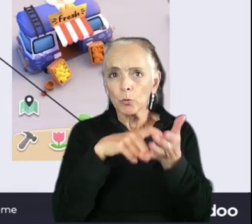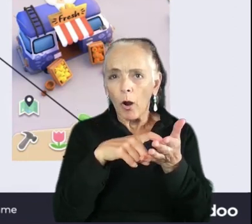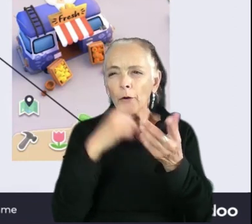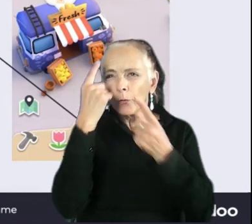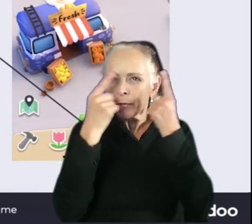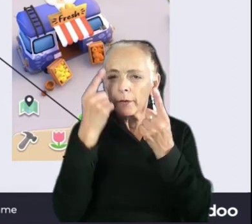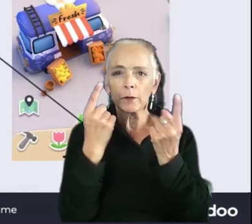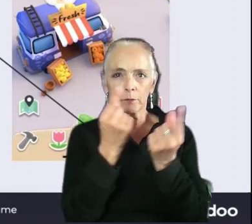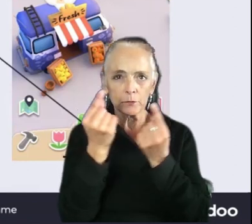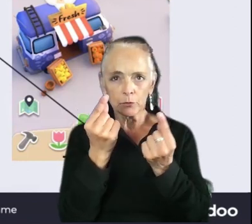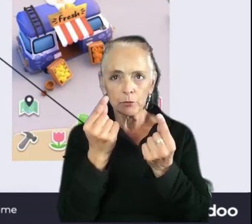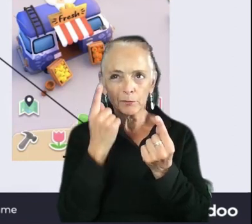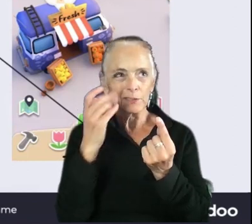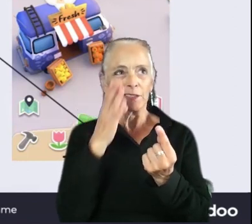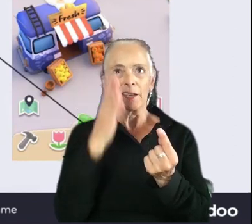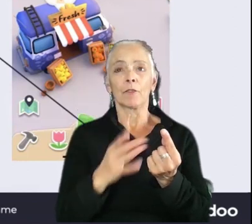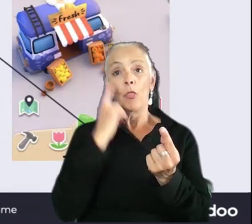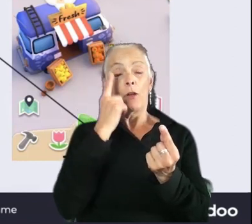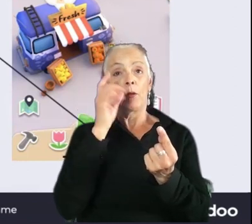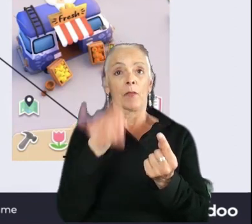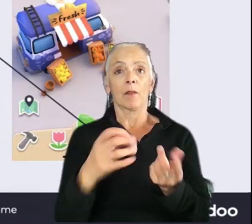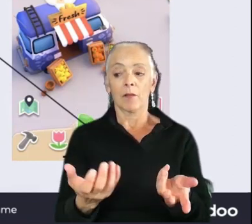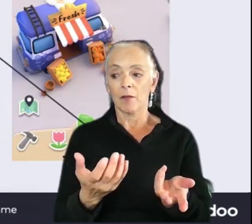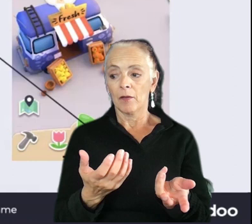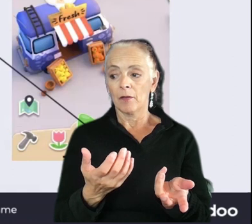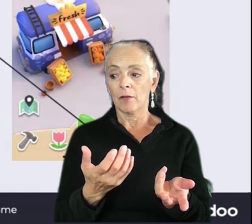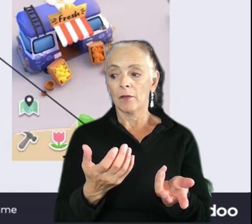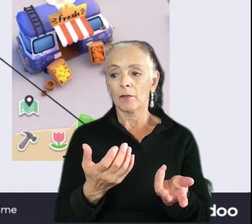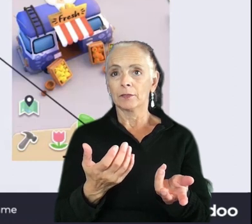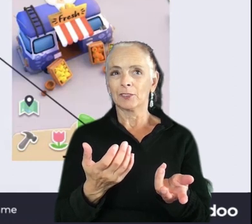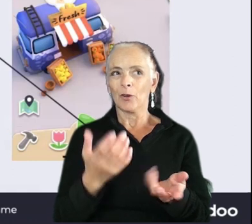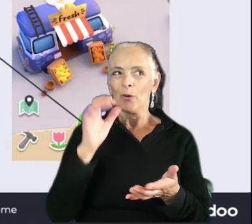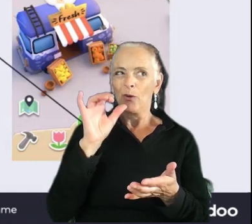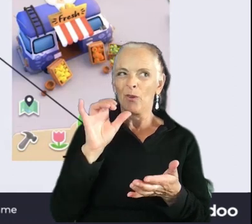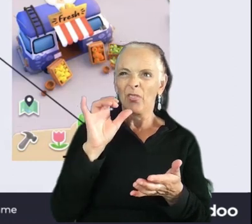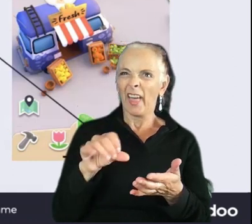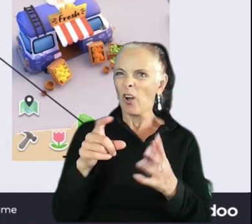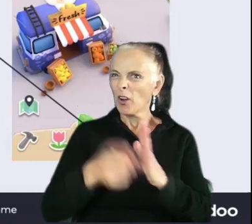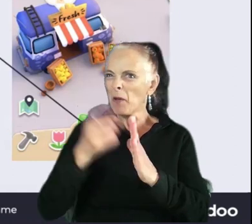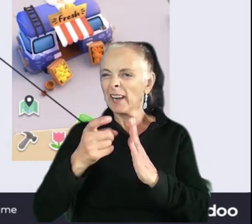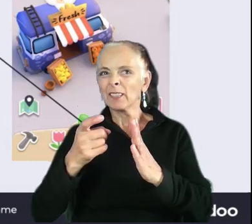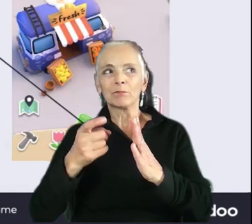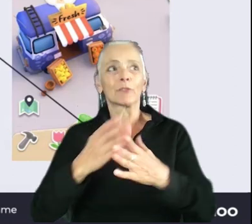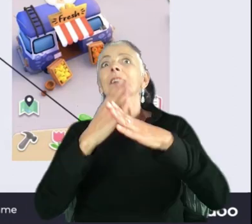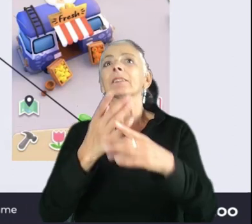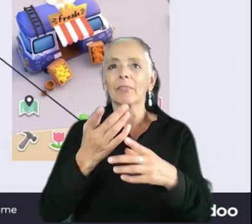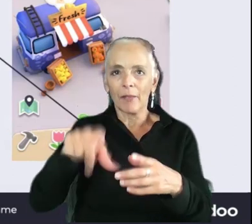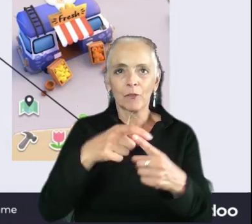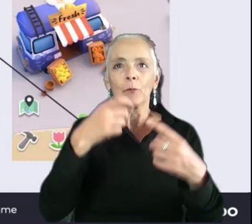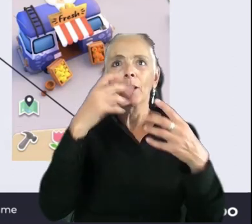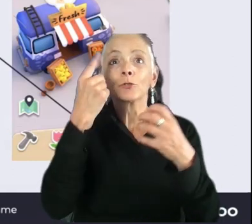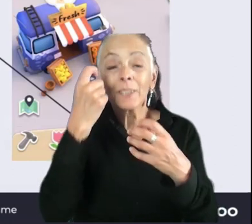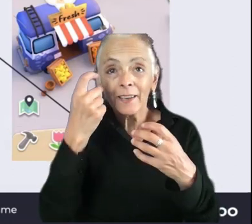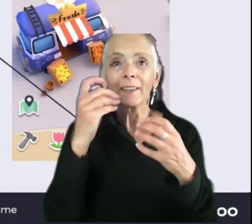to go, because they never really thought about it. So in our case, it was preventing players to understand how the game works, and we actually